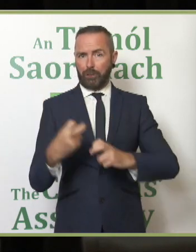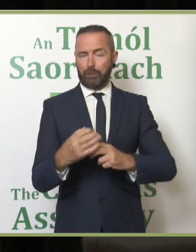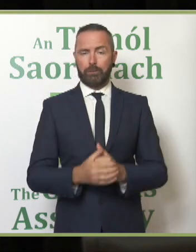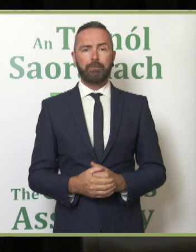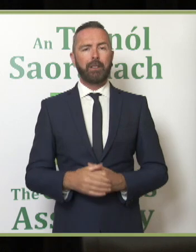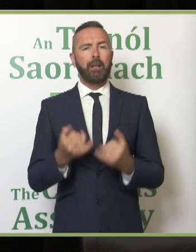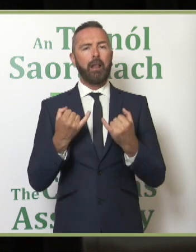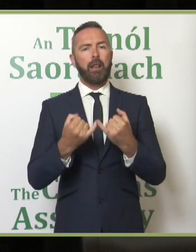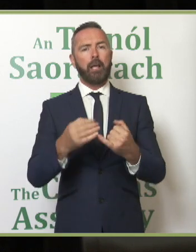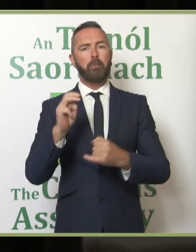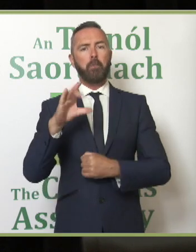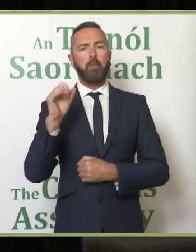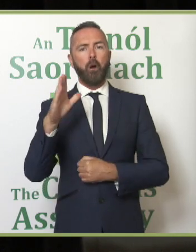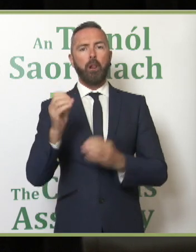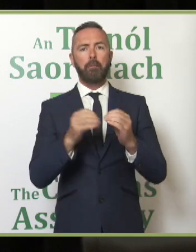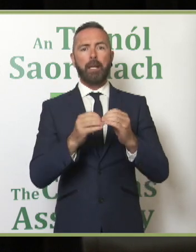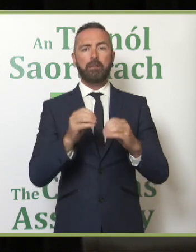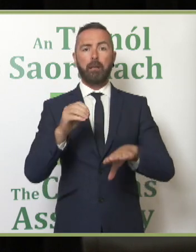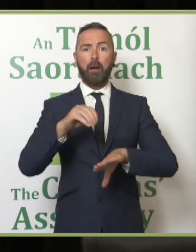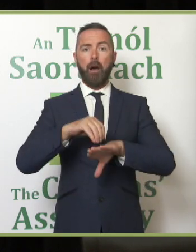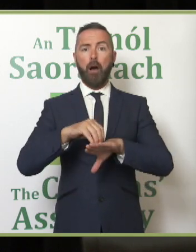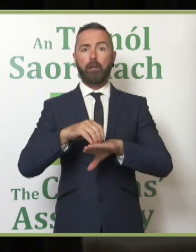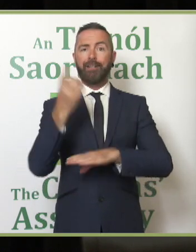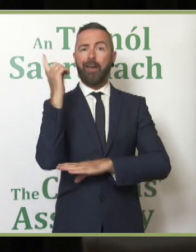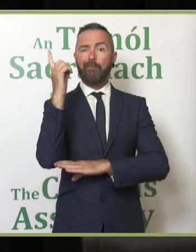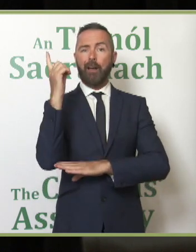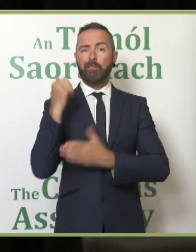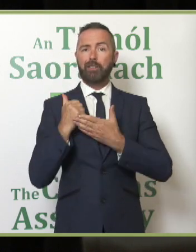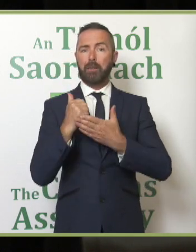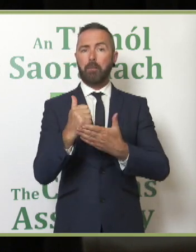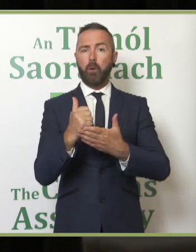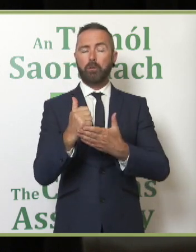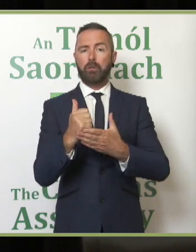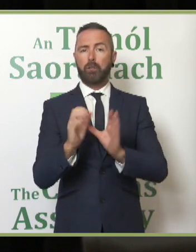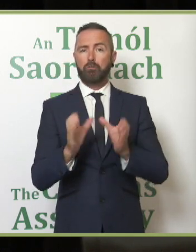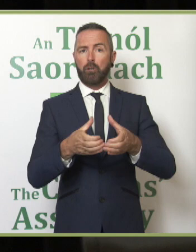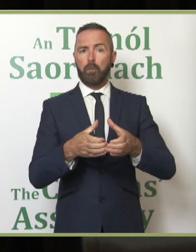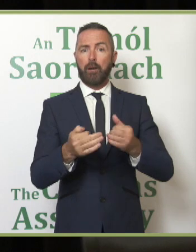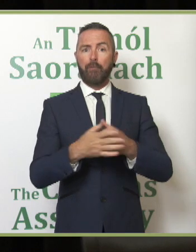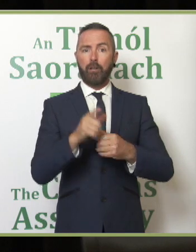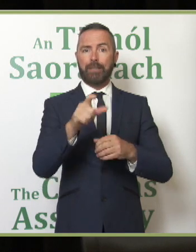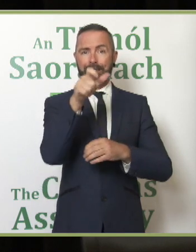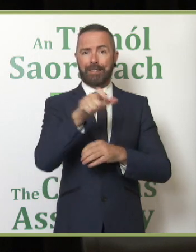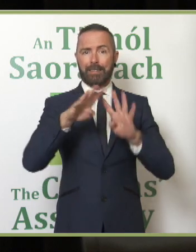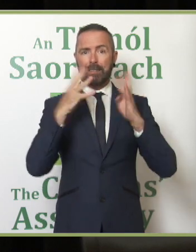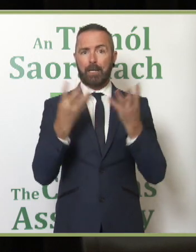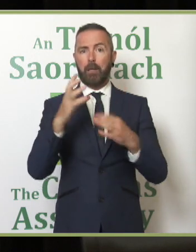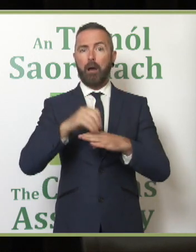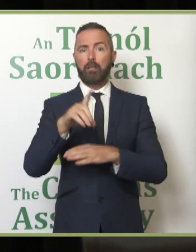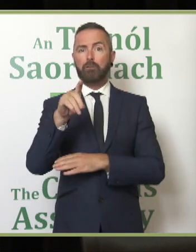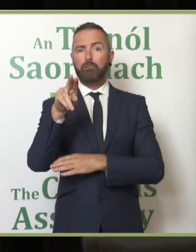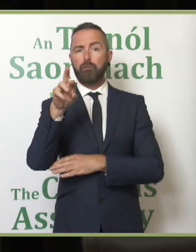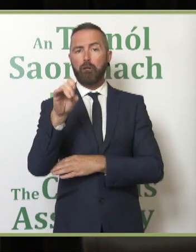I'm on this advisory support group to this Citizens' Assembly on drugs use. And in terms of